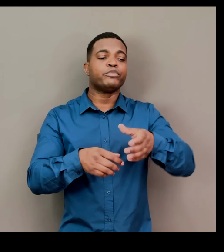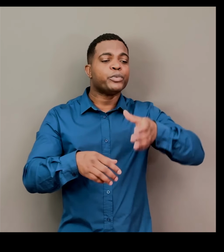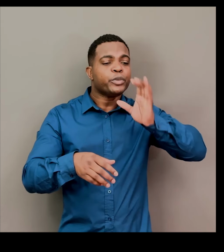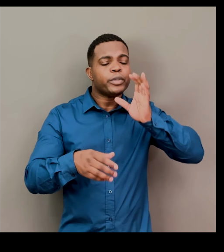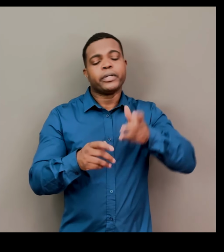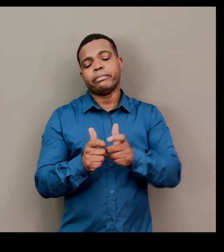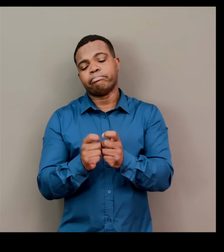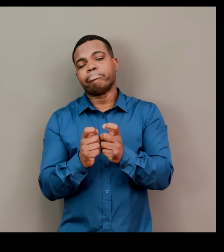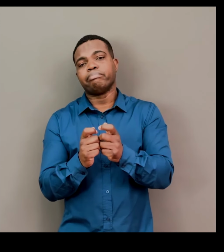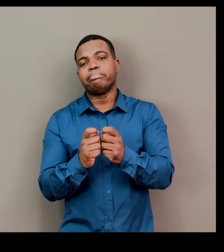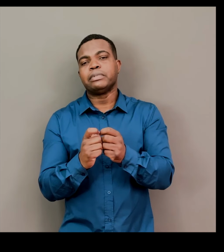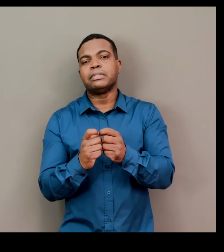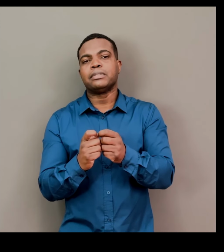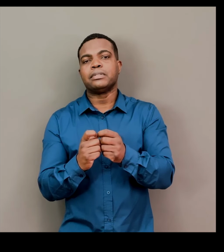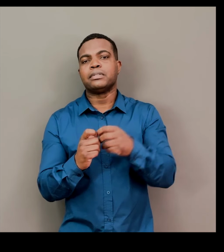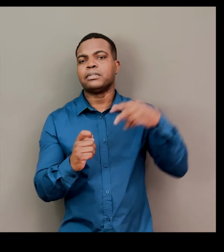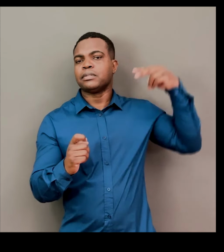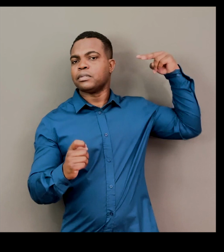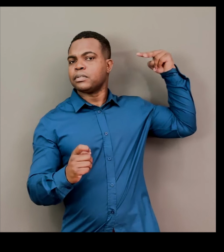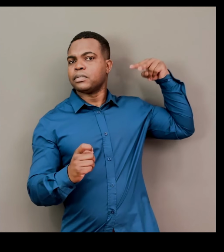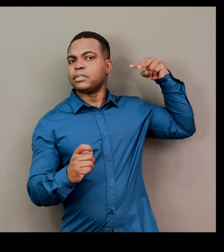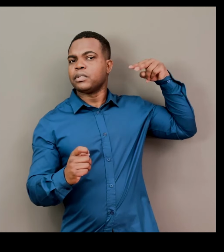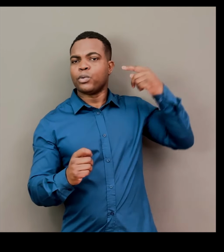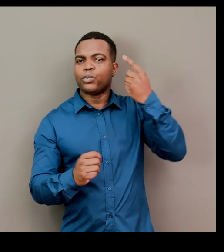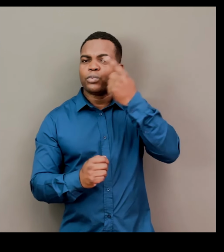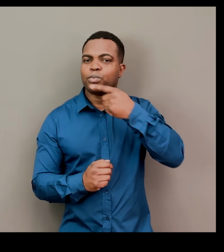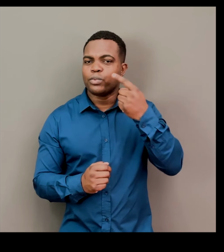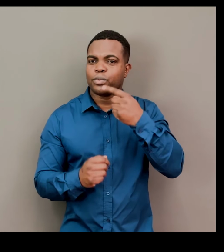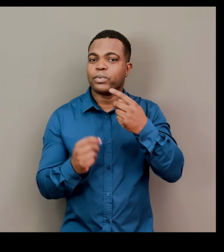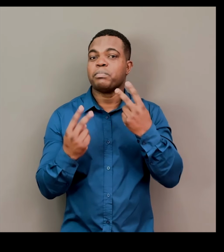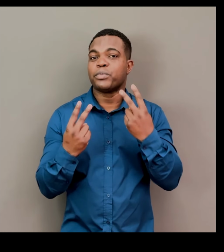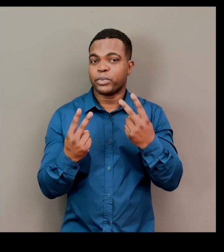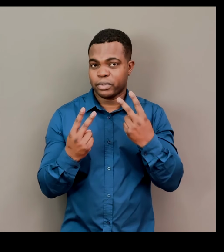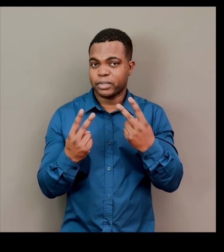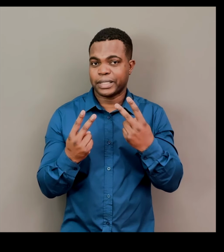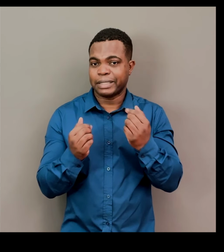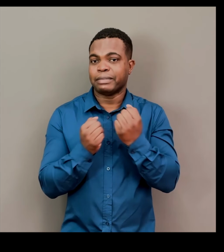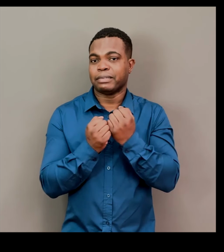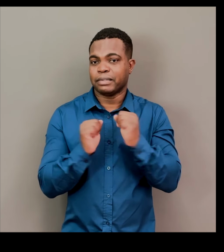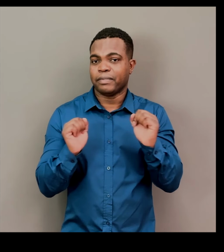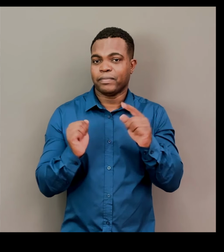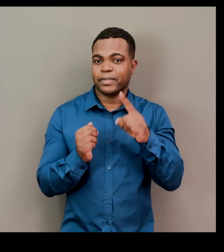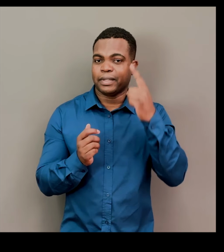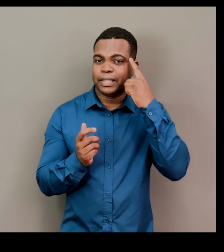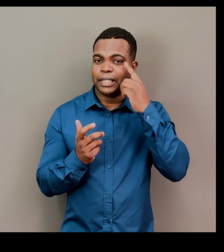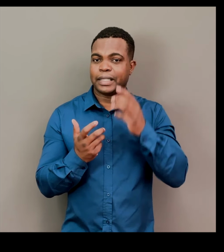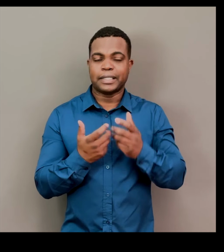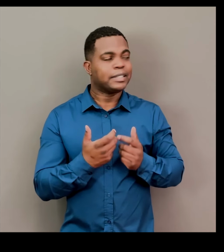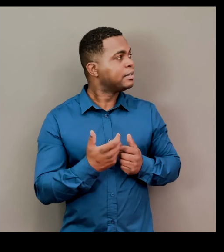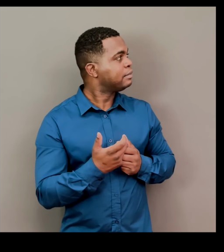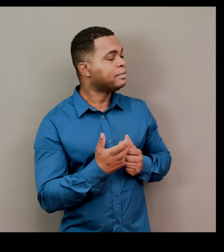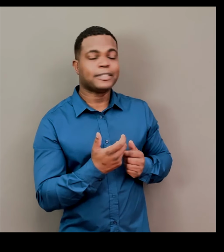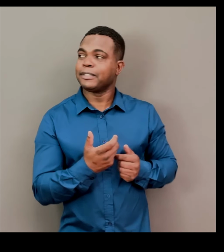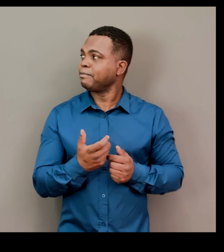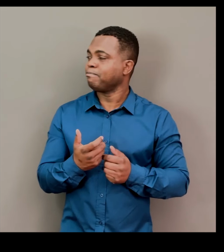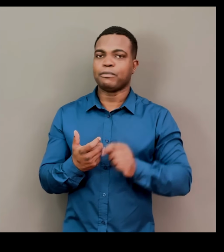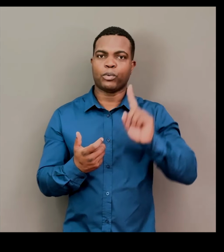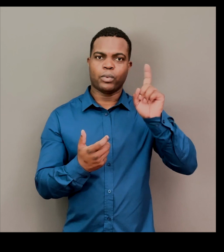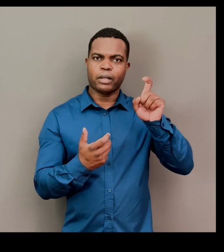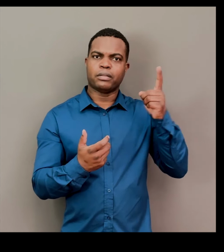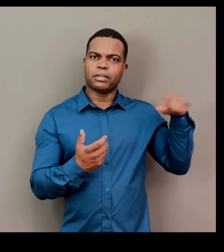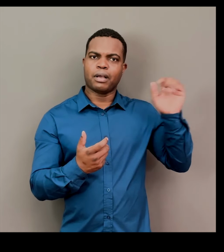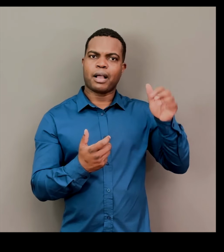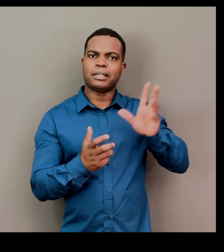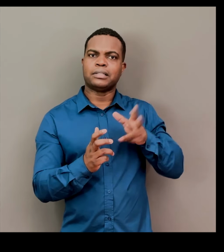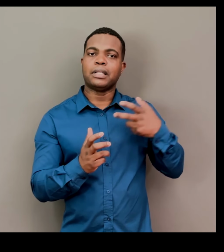to browse Instagram, what's the safest way to do it? So first off, there's a type of identity